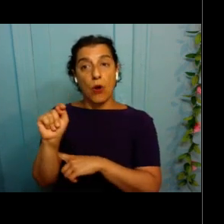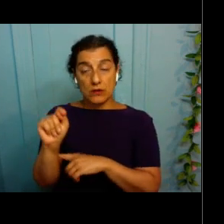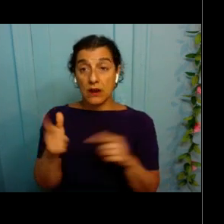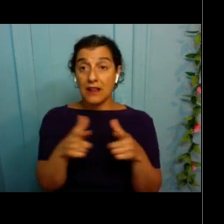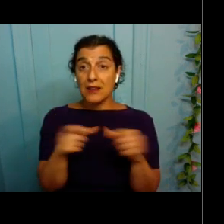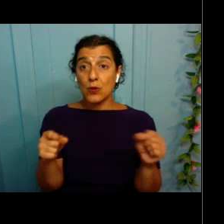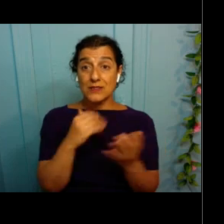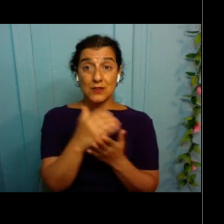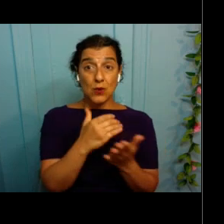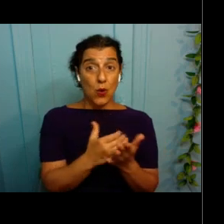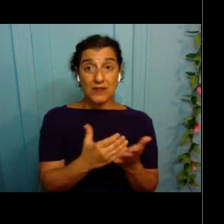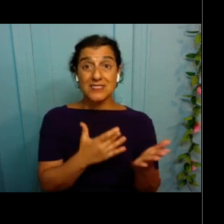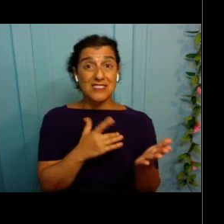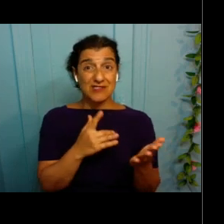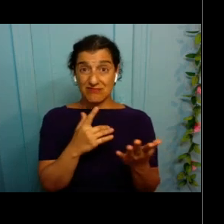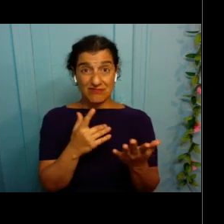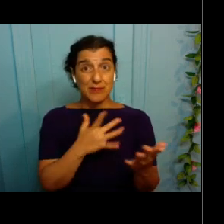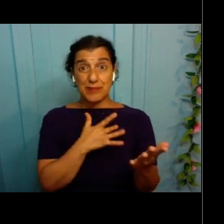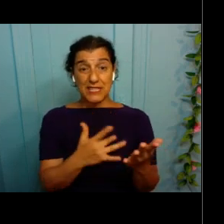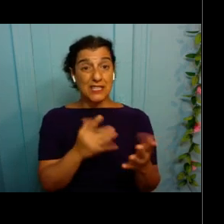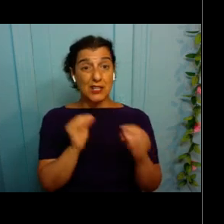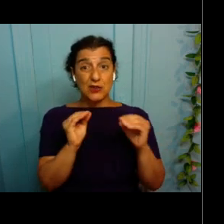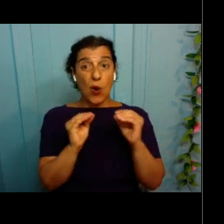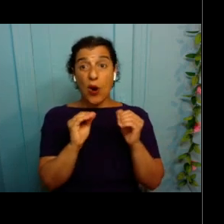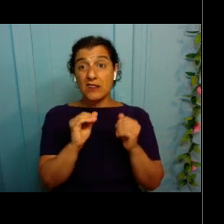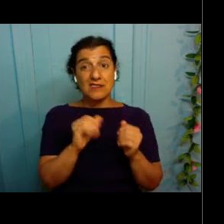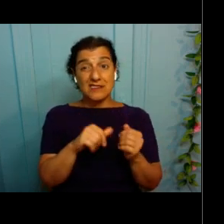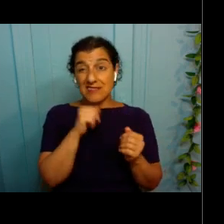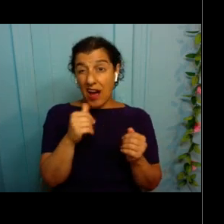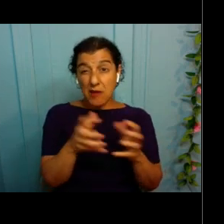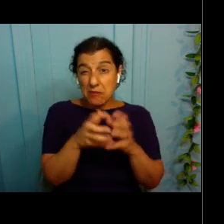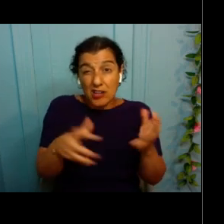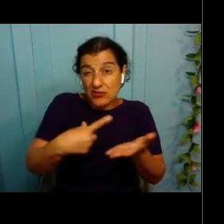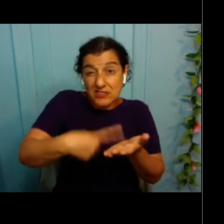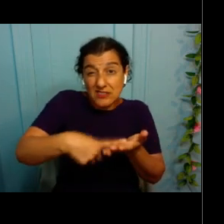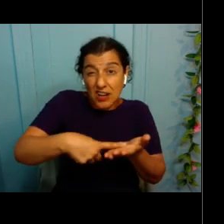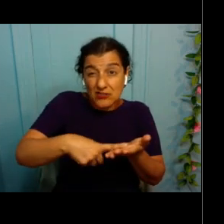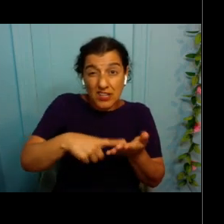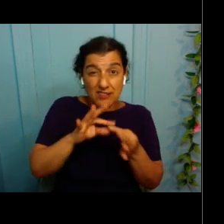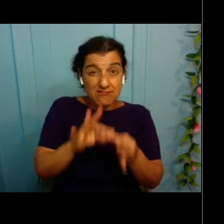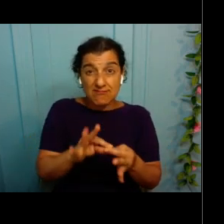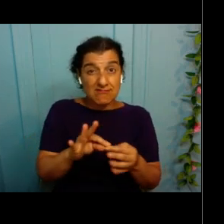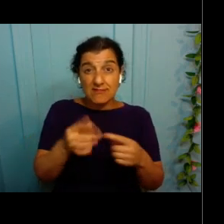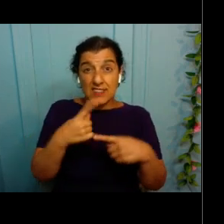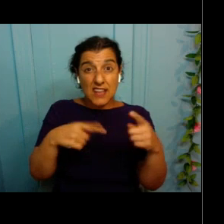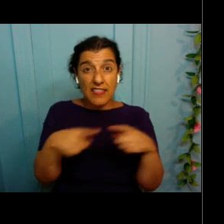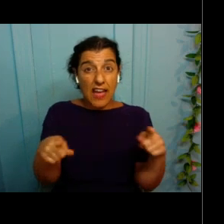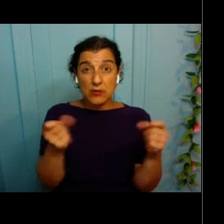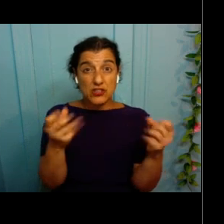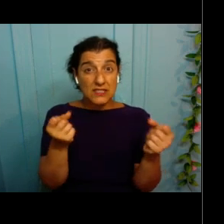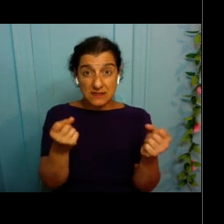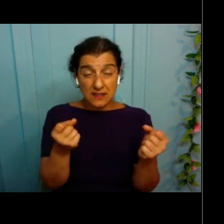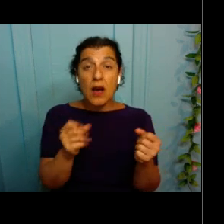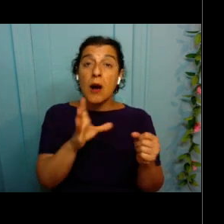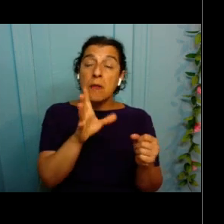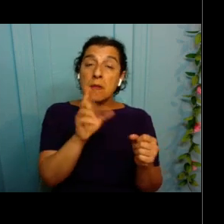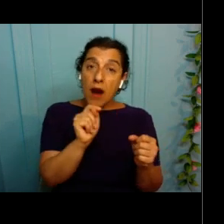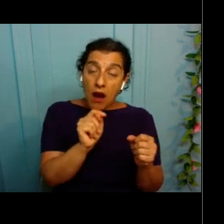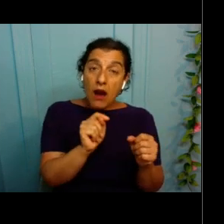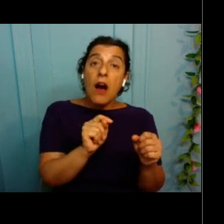are regularly taught with little or no significant discussion of sign languages, but analogous